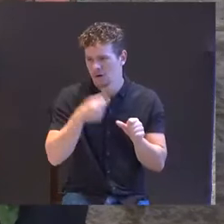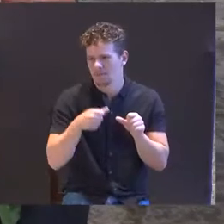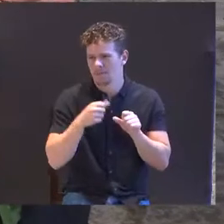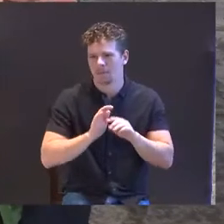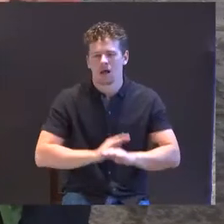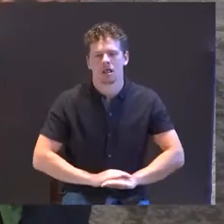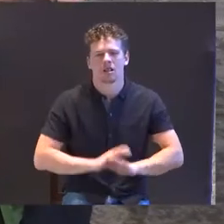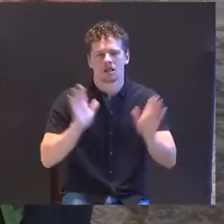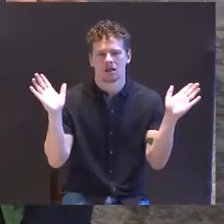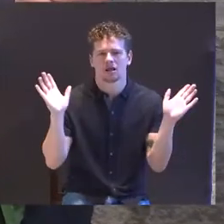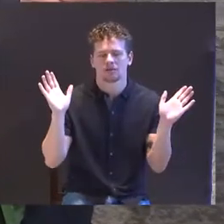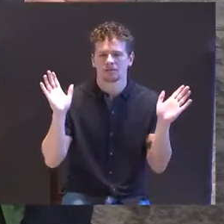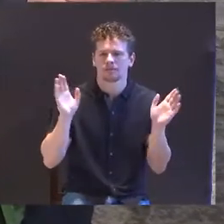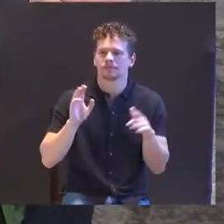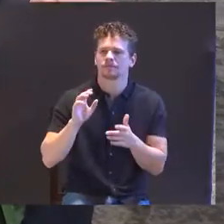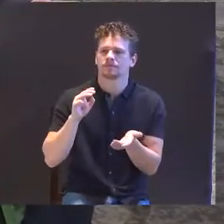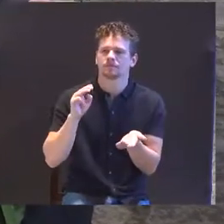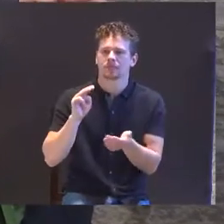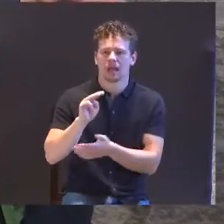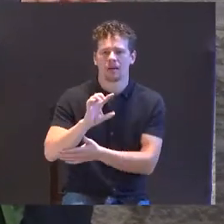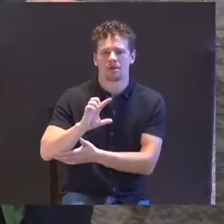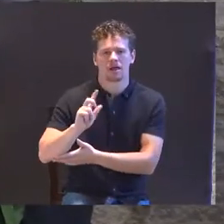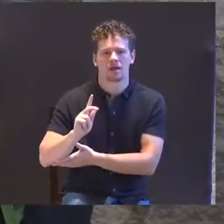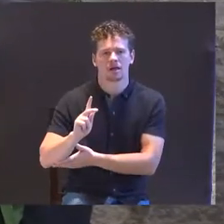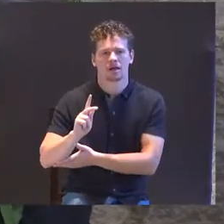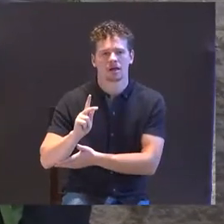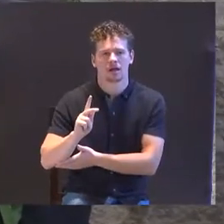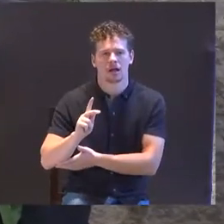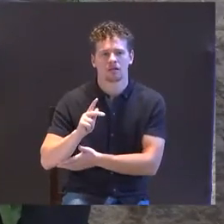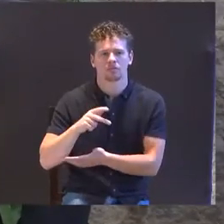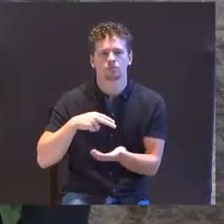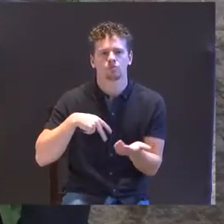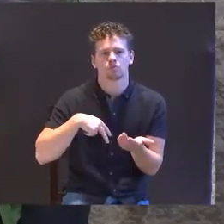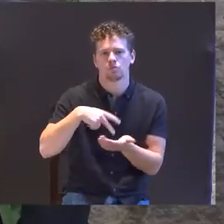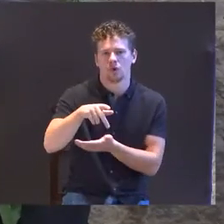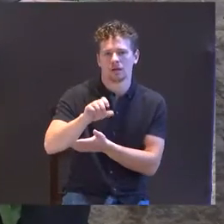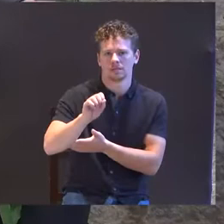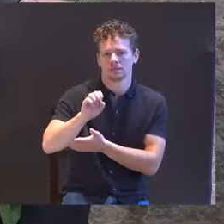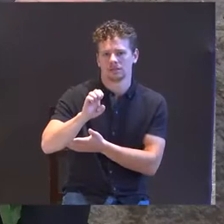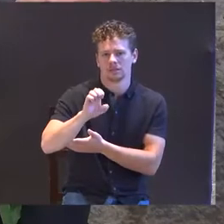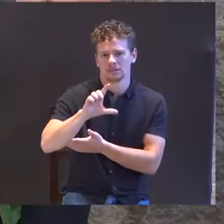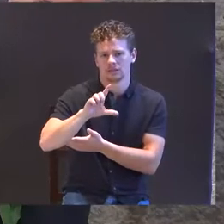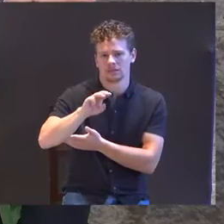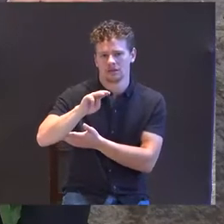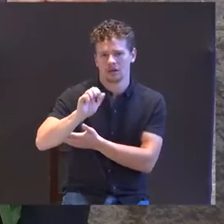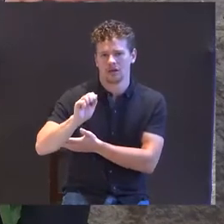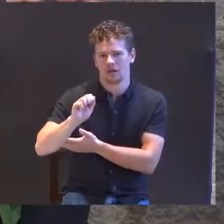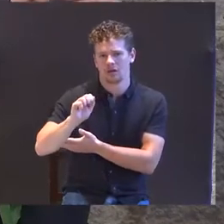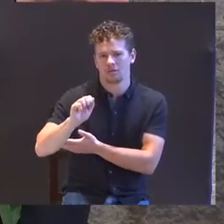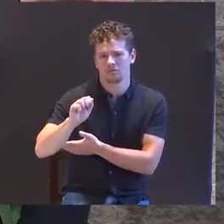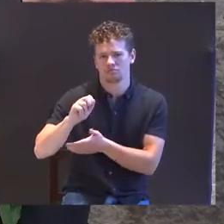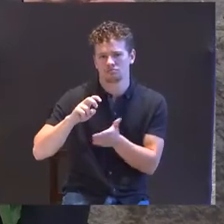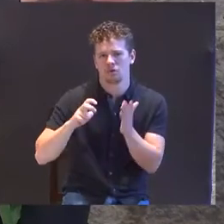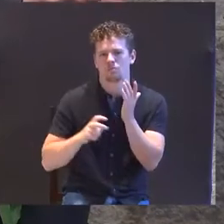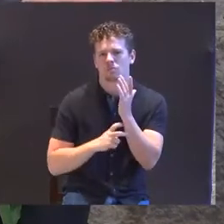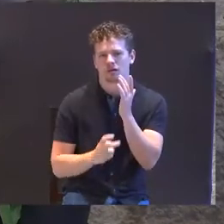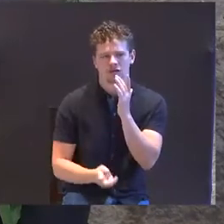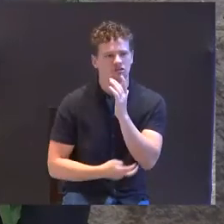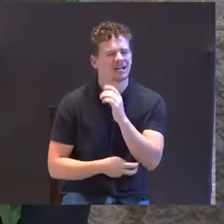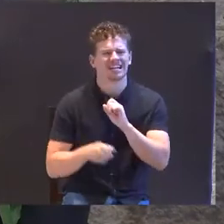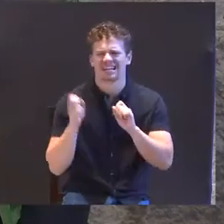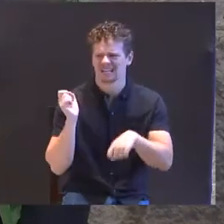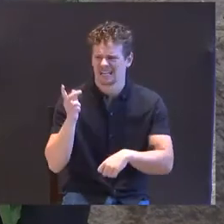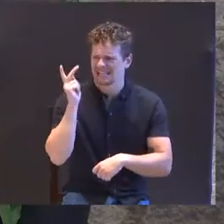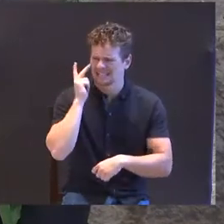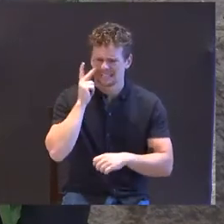of Dr. King on the Selma Bridge. I can see those images of what